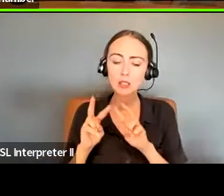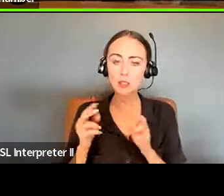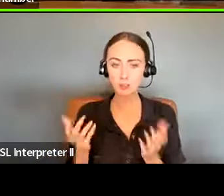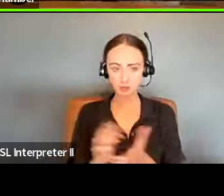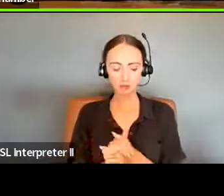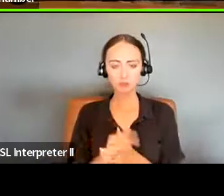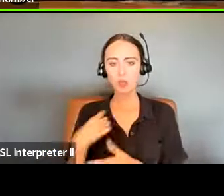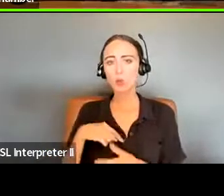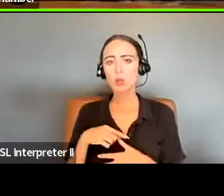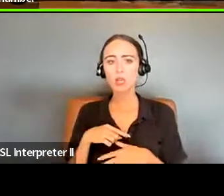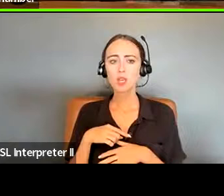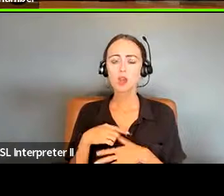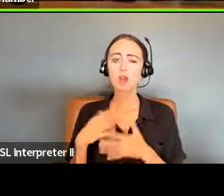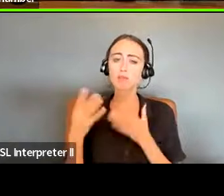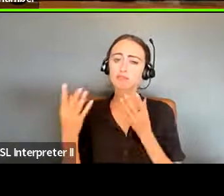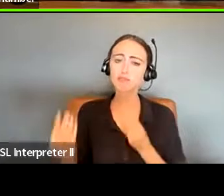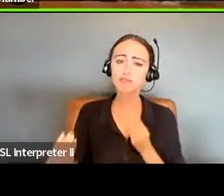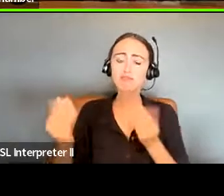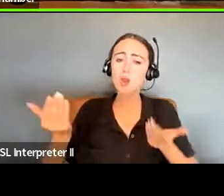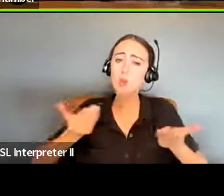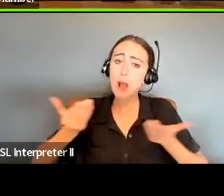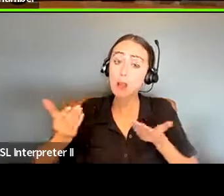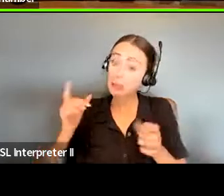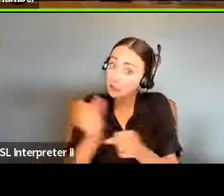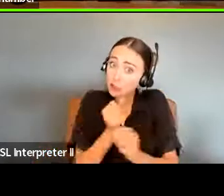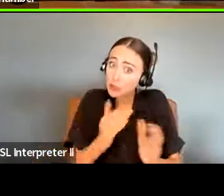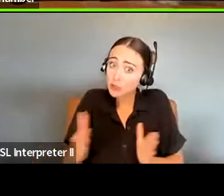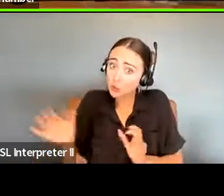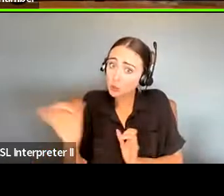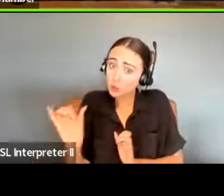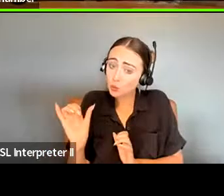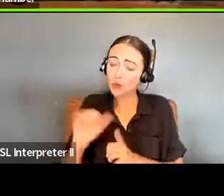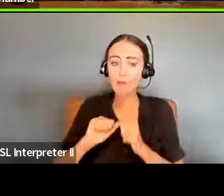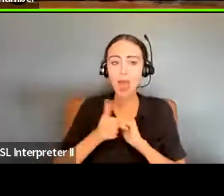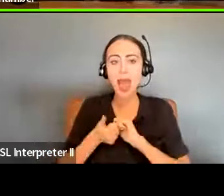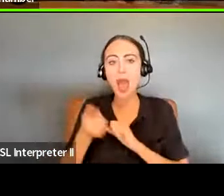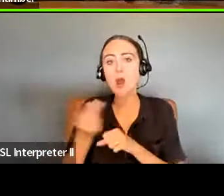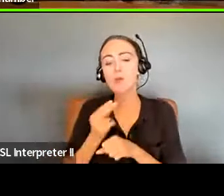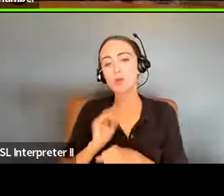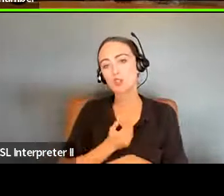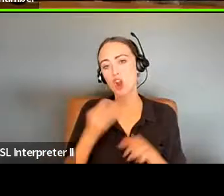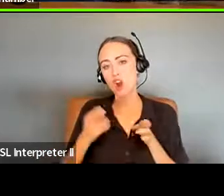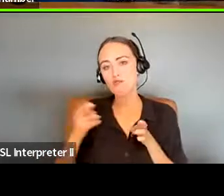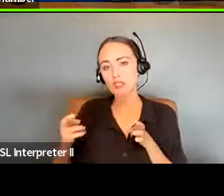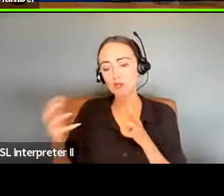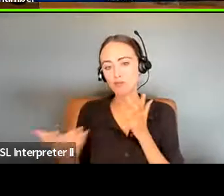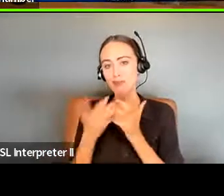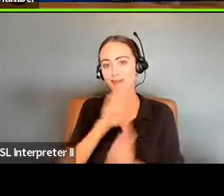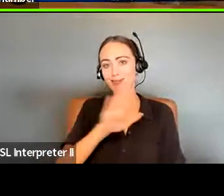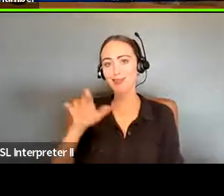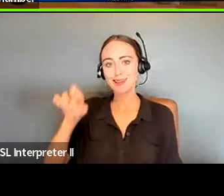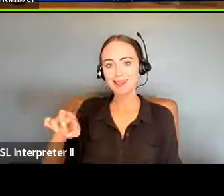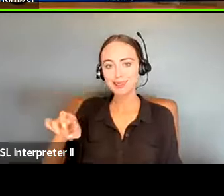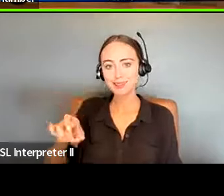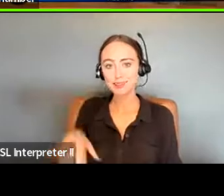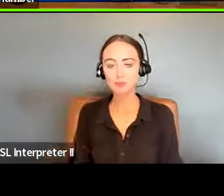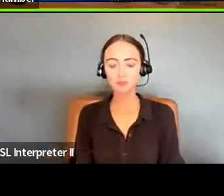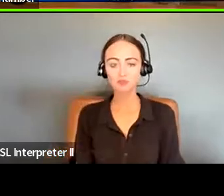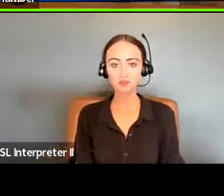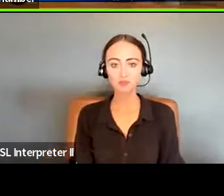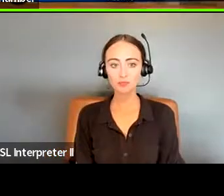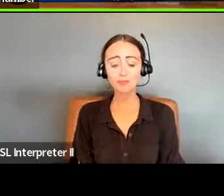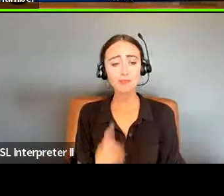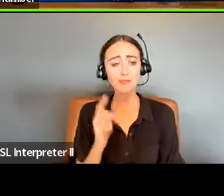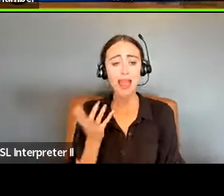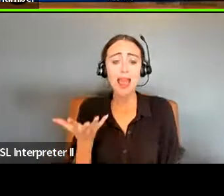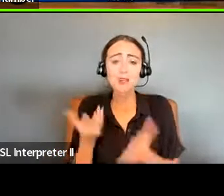that's compassionate, welcoming, and strategic about how we use our resources to meet the need. And I